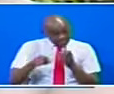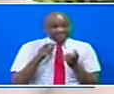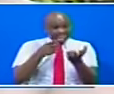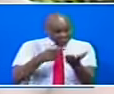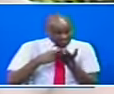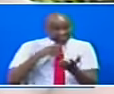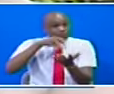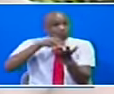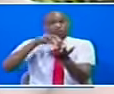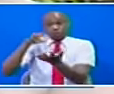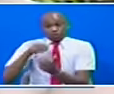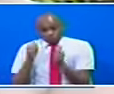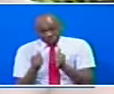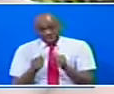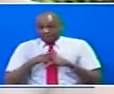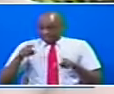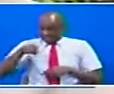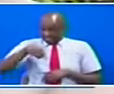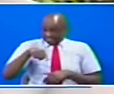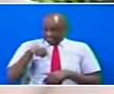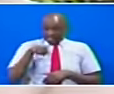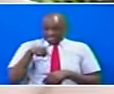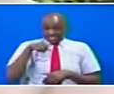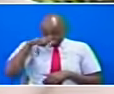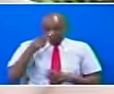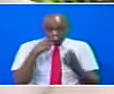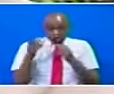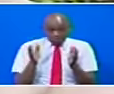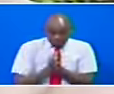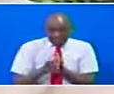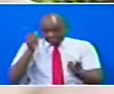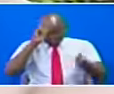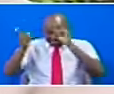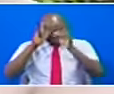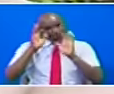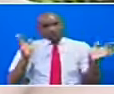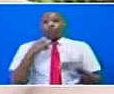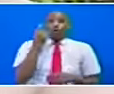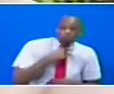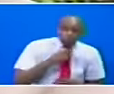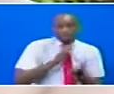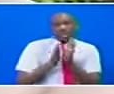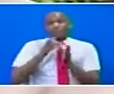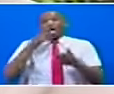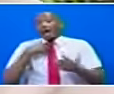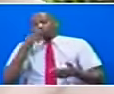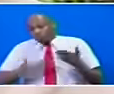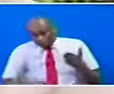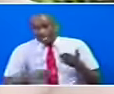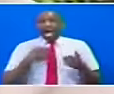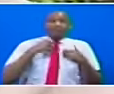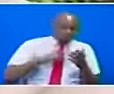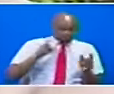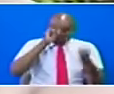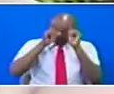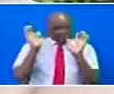positions, but let us not engage in speculation as to who will get what and who will get